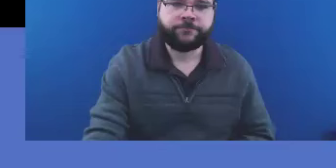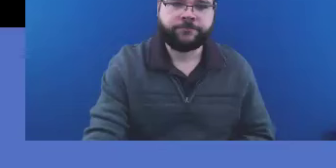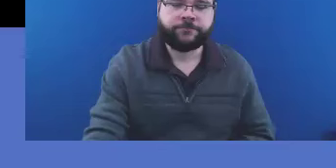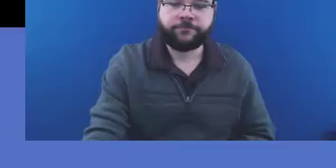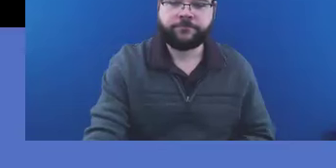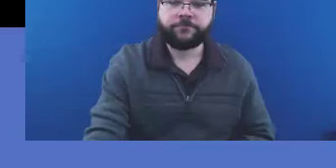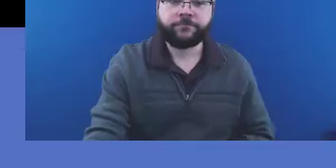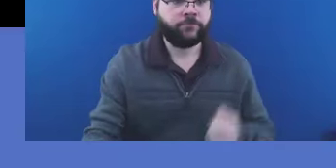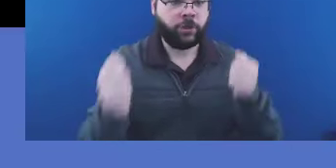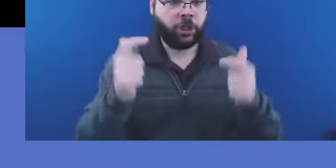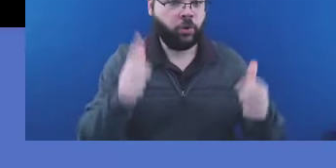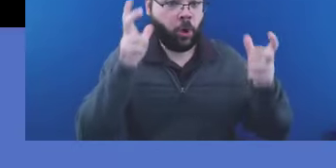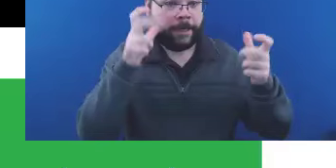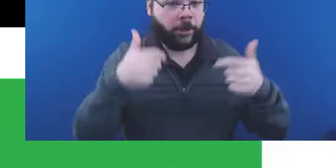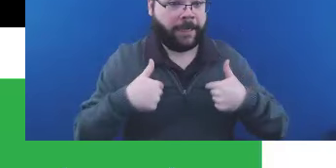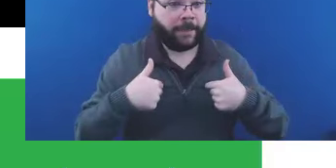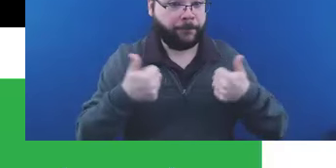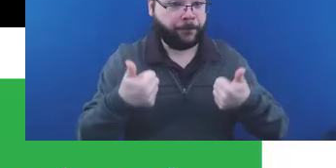Can everyone hear me all right?